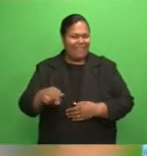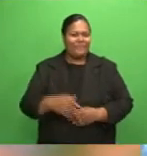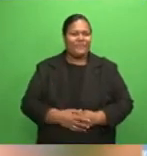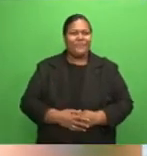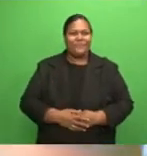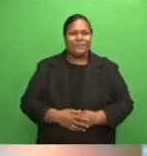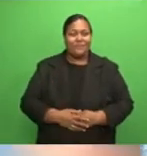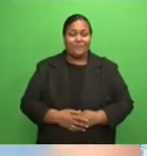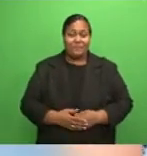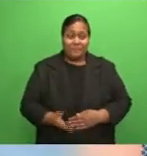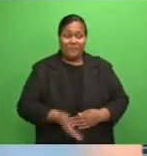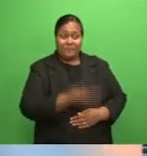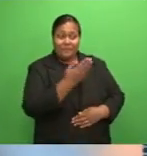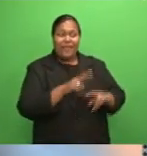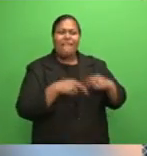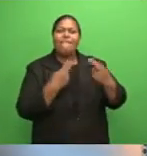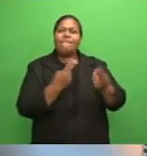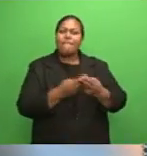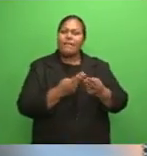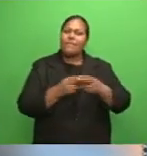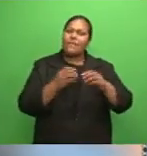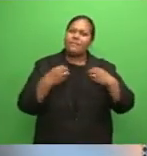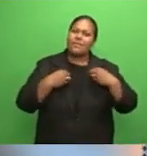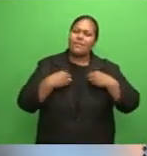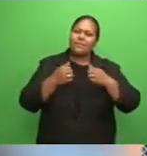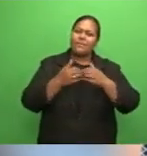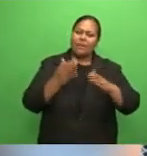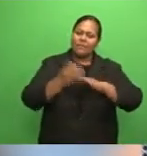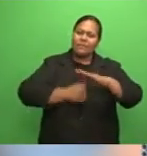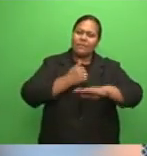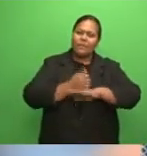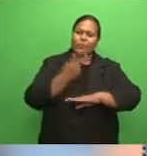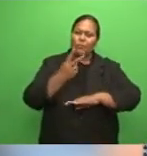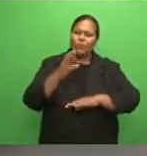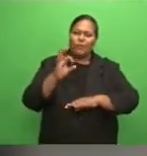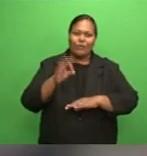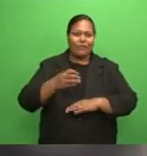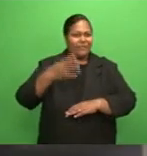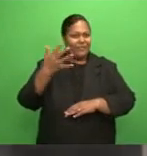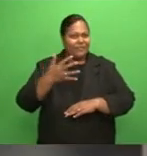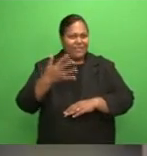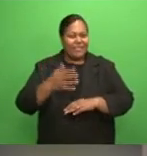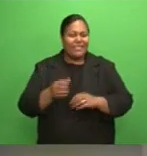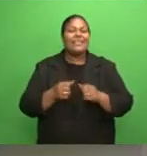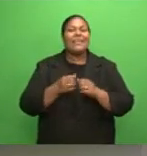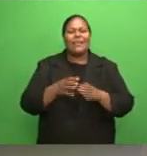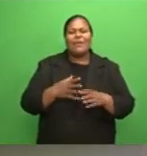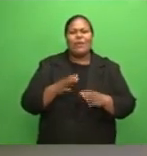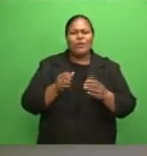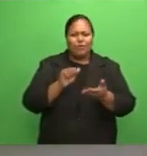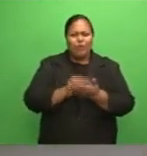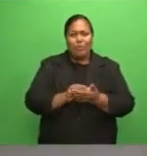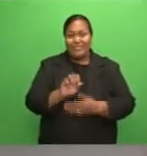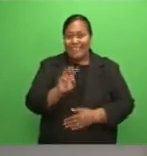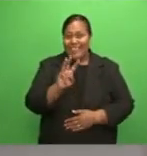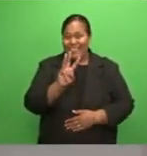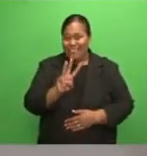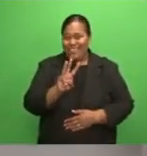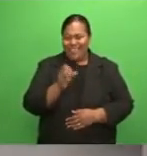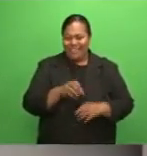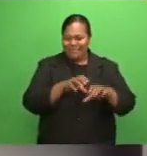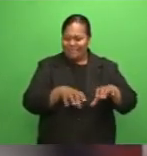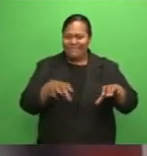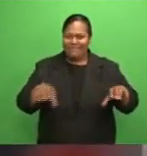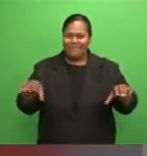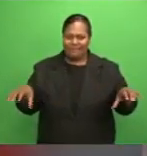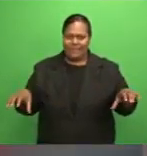is a family business that started in 2015 and have three roadside shops. Tukana says going cashless will reduce security